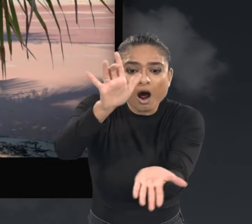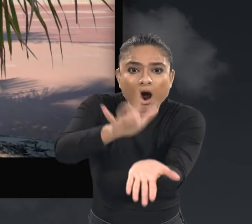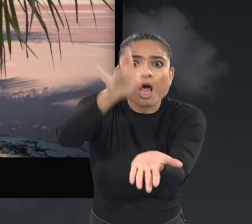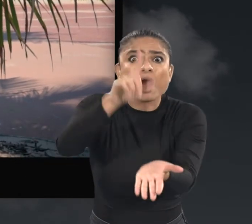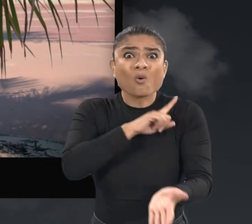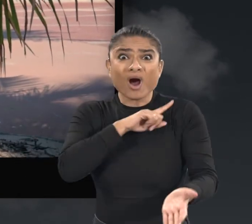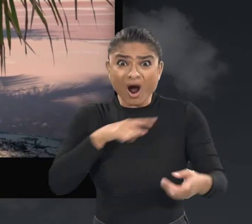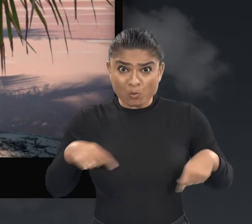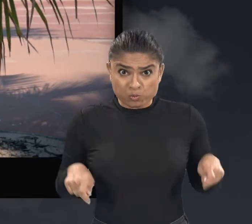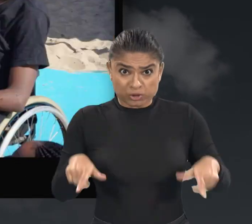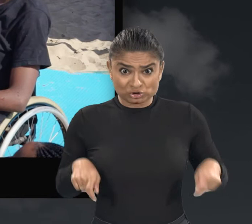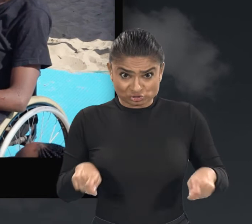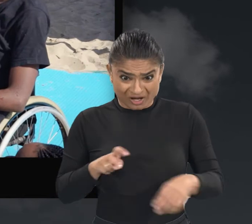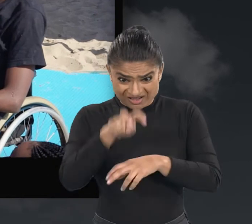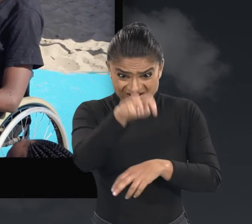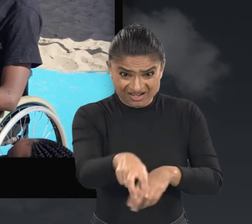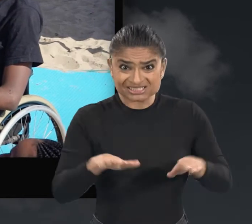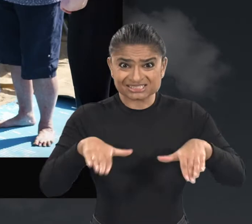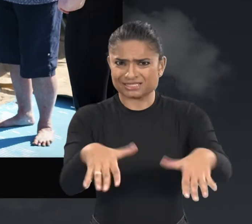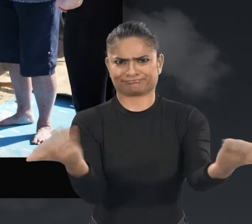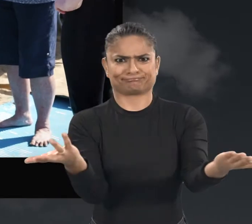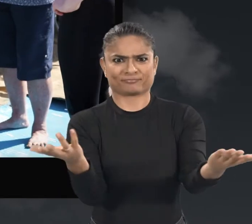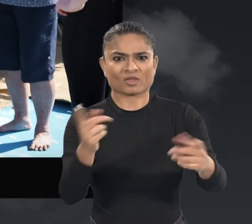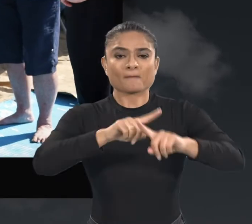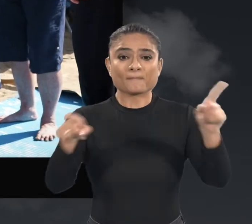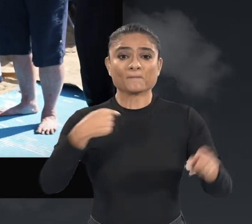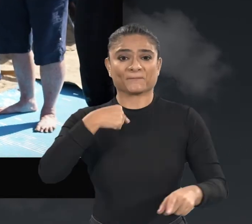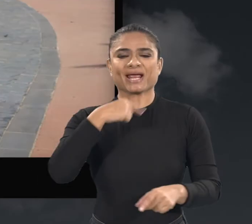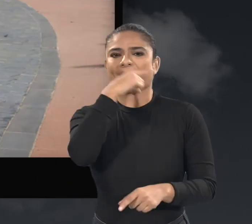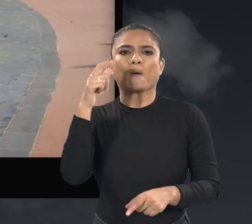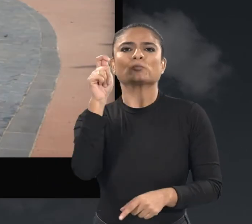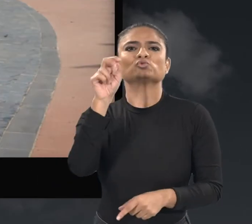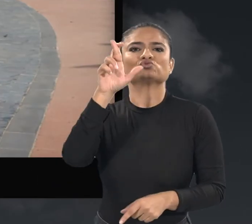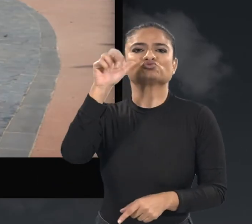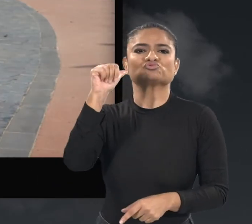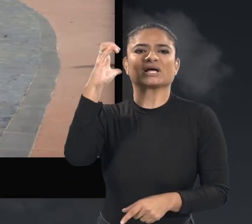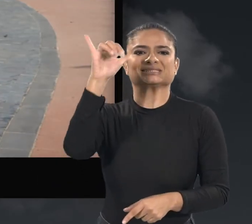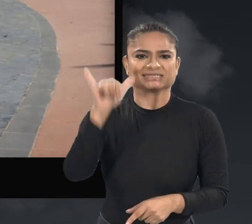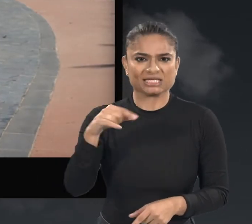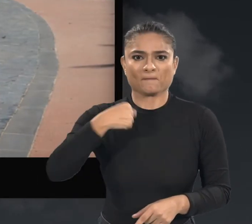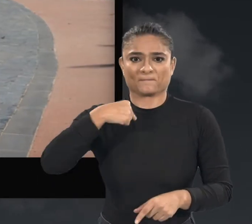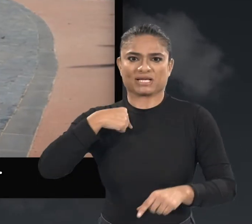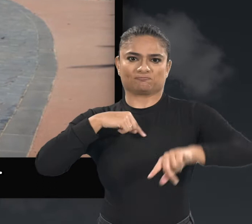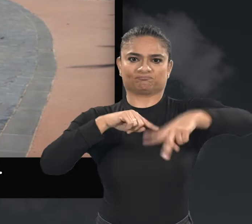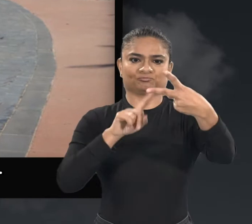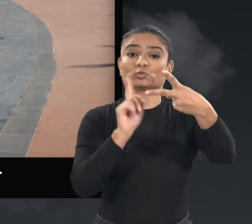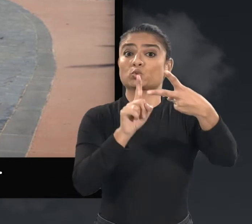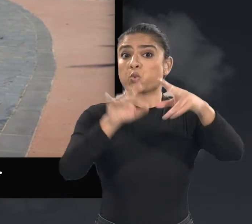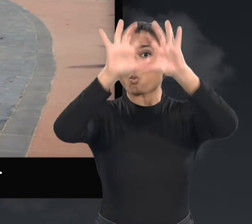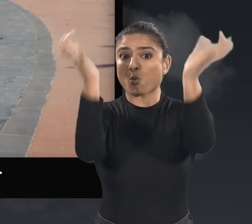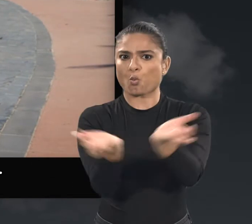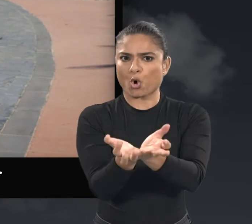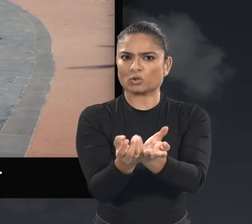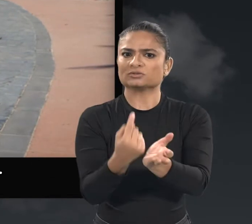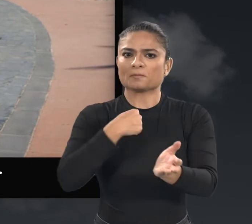ocean because I've been like I'm in a wheelchair. I'm Tracy McCarr. I'm a South African parasurfer and is